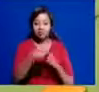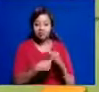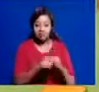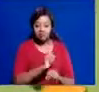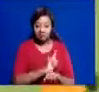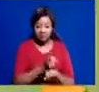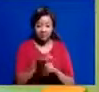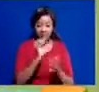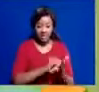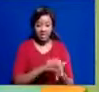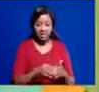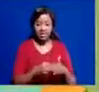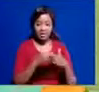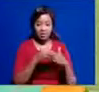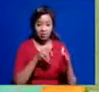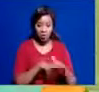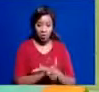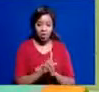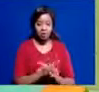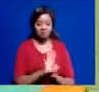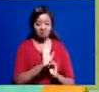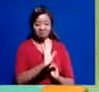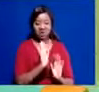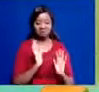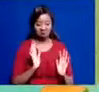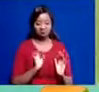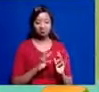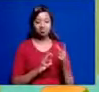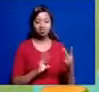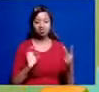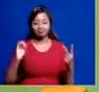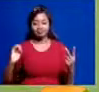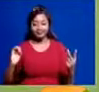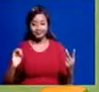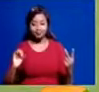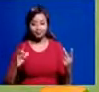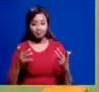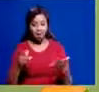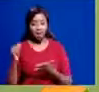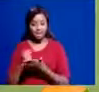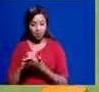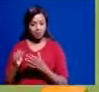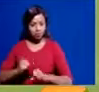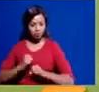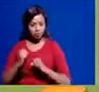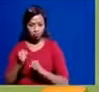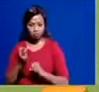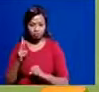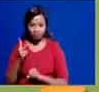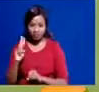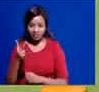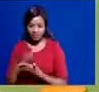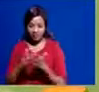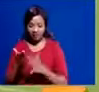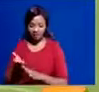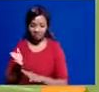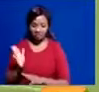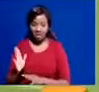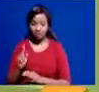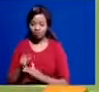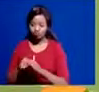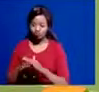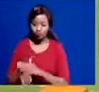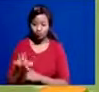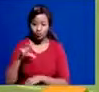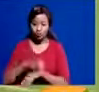to give the league leaders a comfortable lead at halftime. Posta were re-energized in the 2nd half and were rewarded with a goal